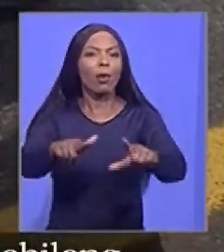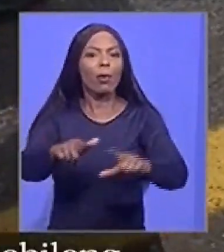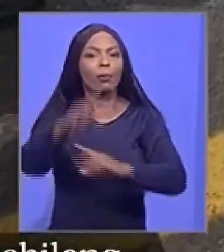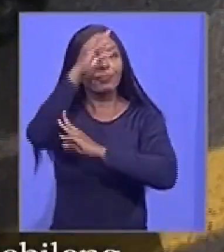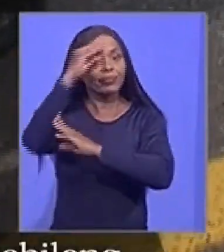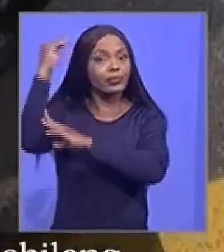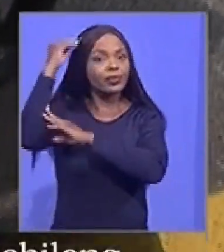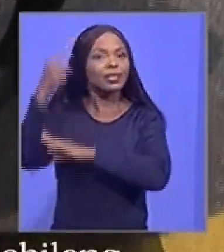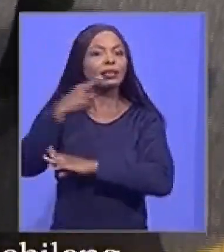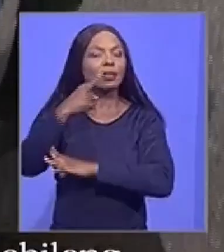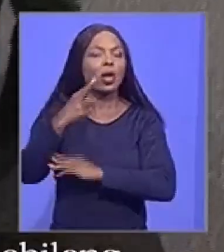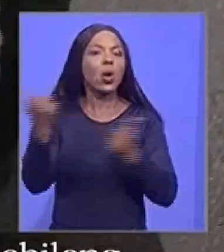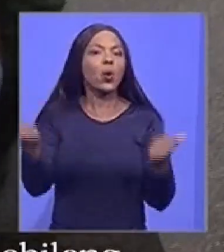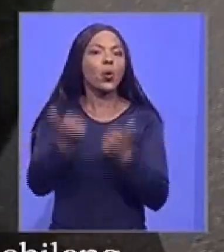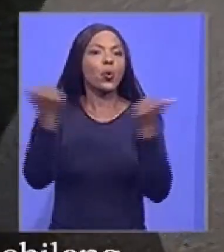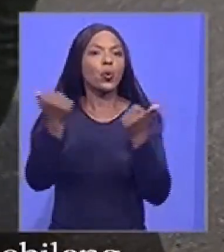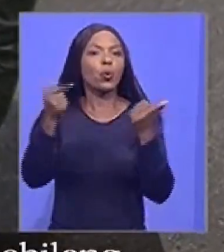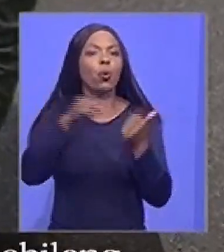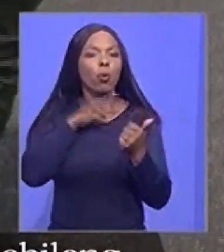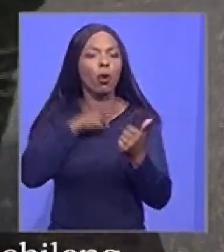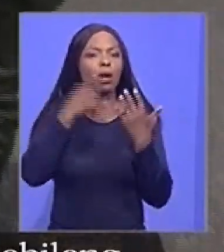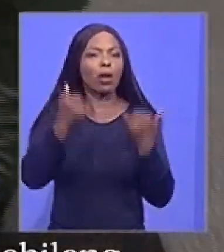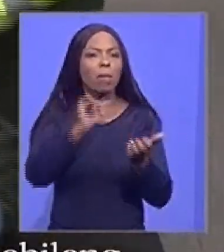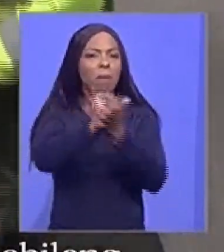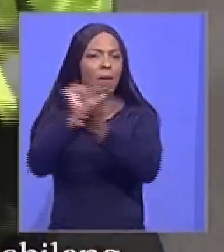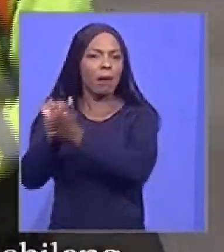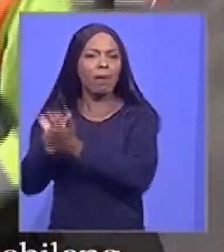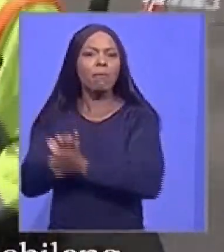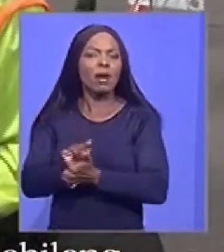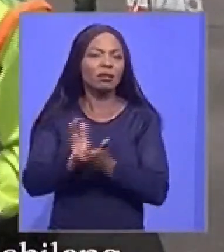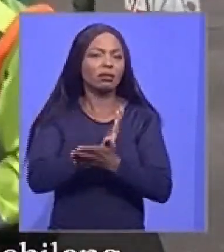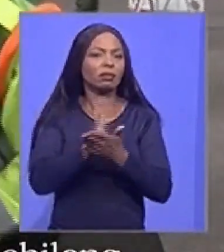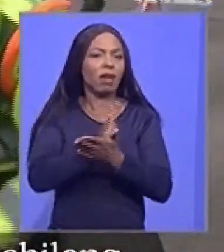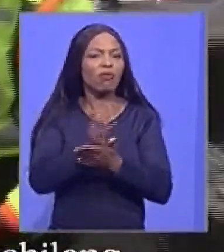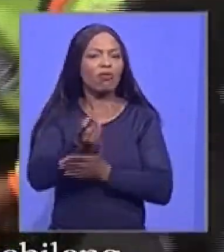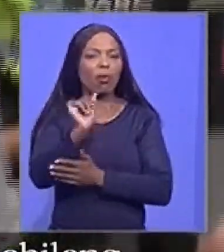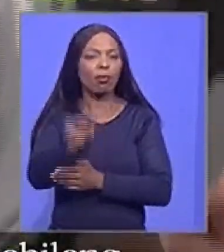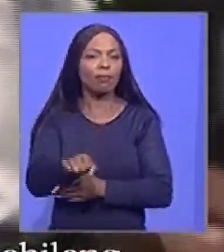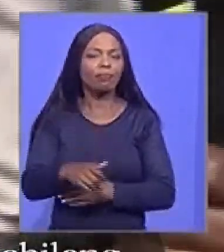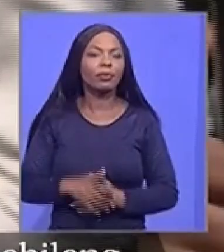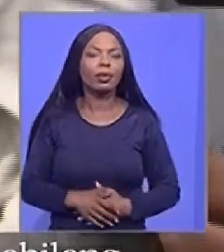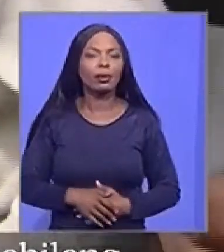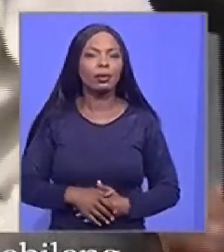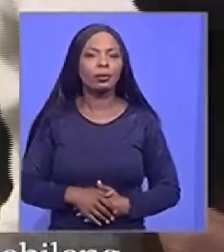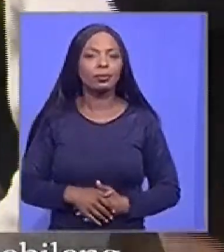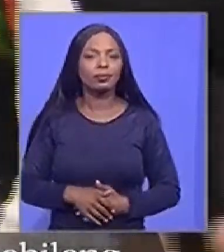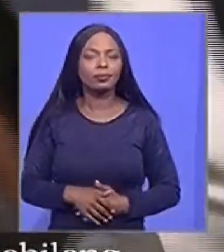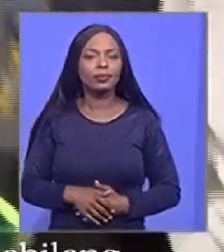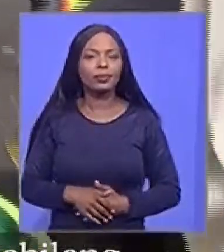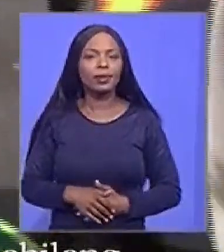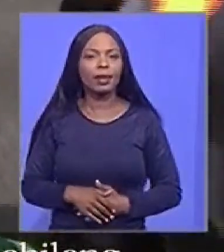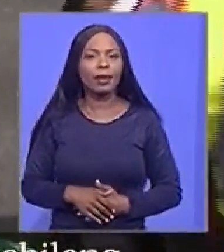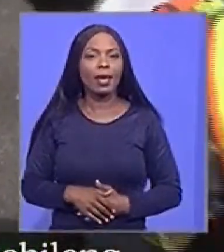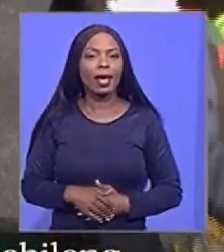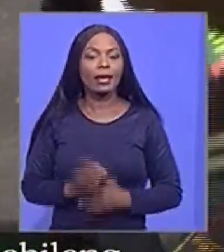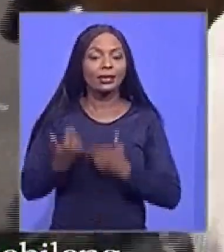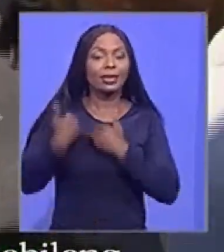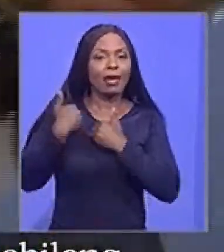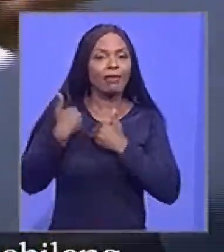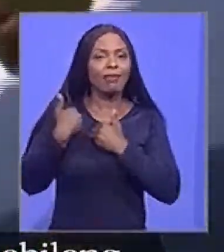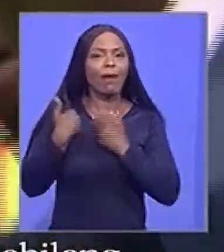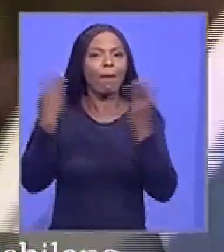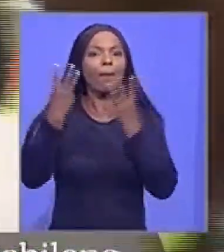leno le atlegile ka ntlha ya fa ba kgonne go tshwara batho ba le mmalwa. We need to balance the safety of people and the